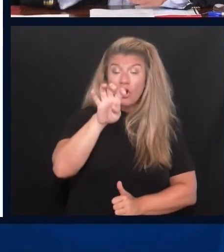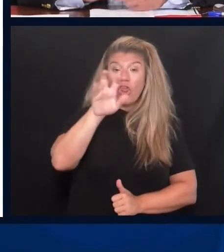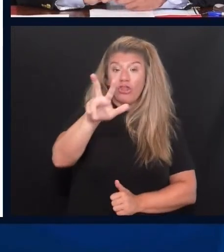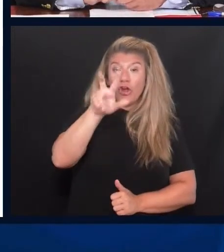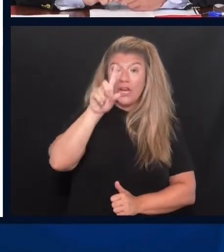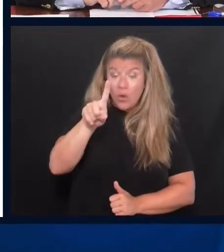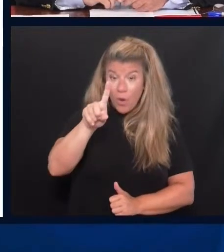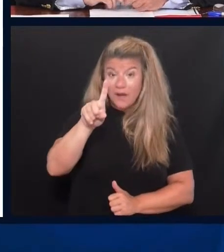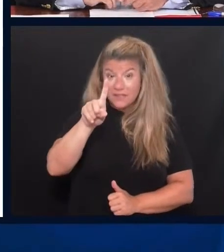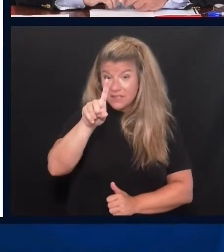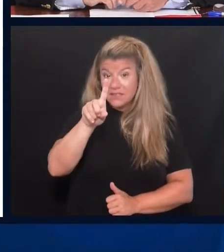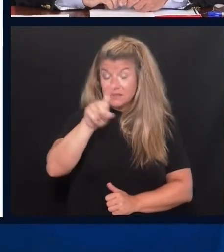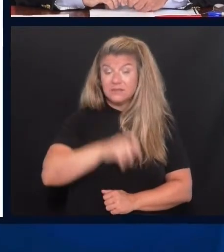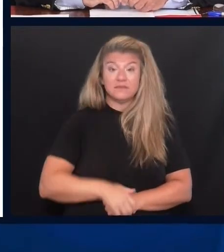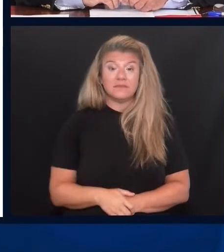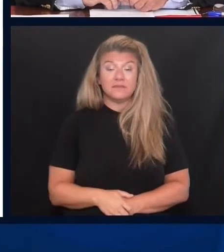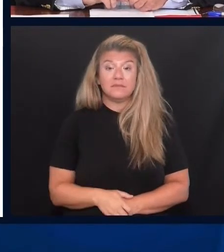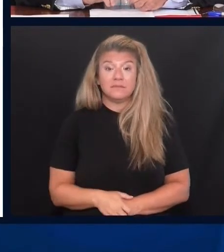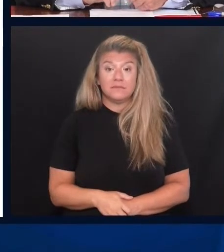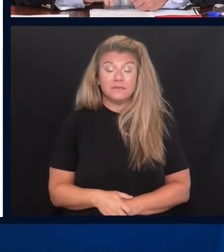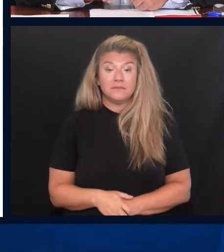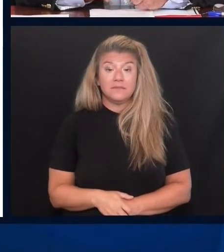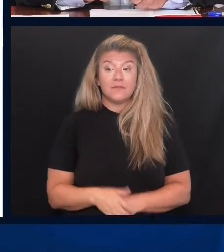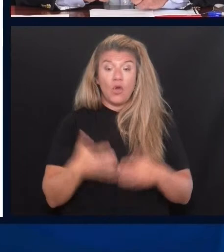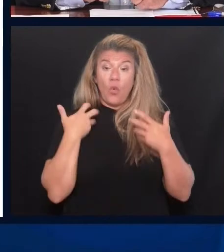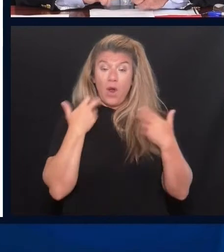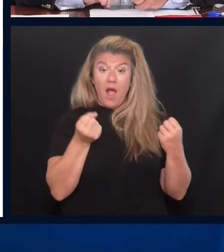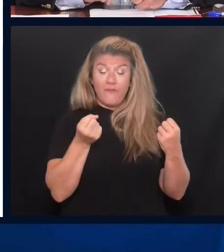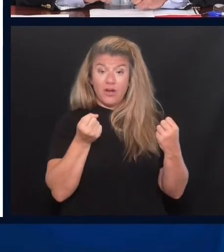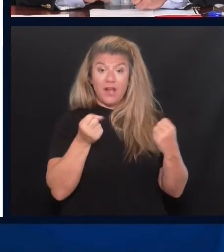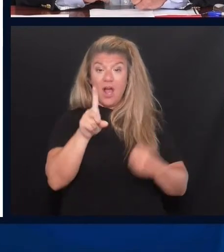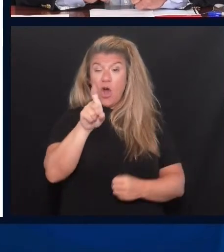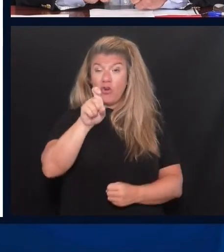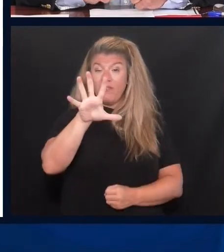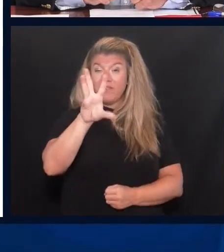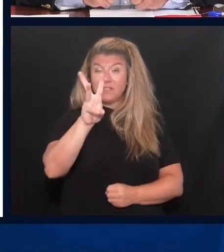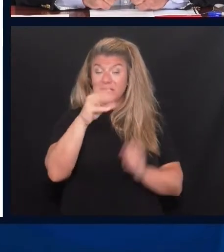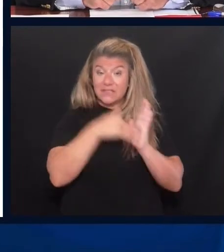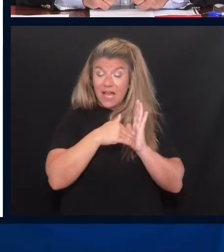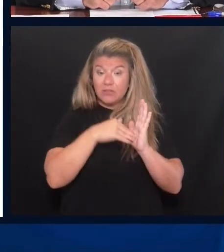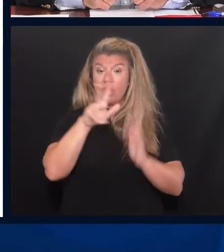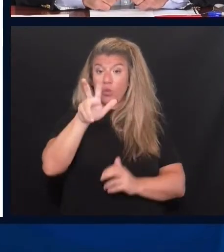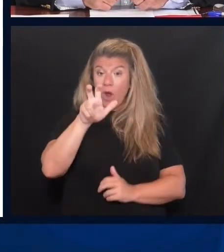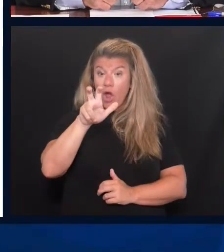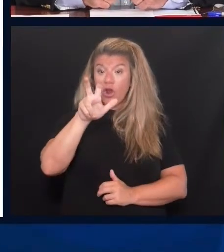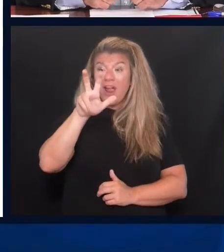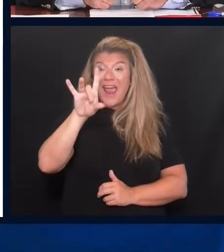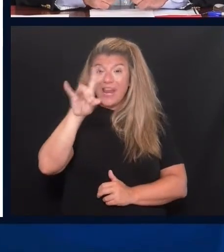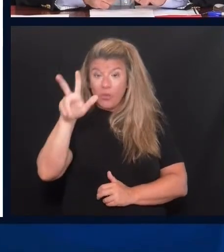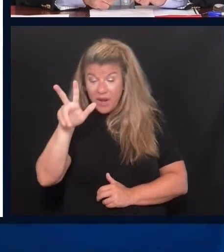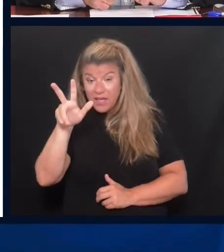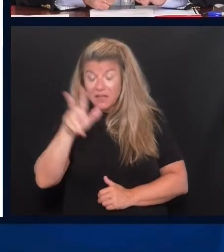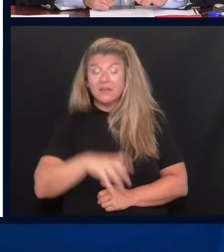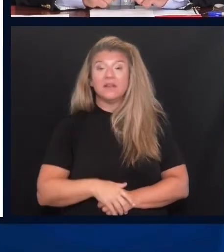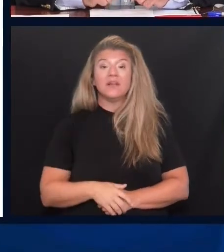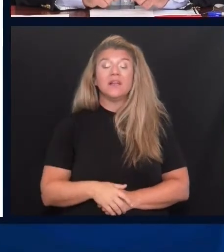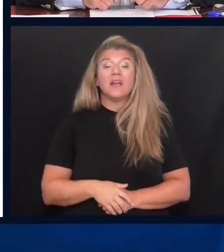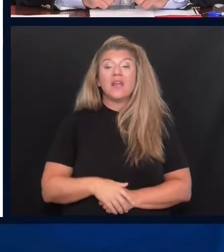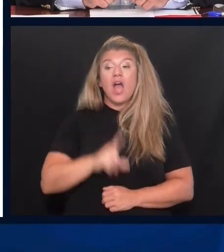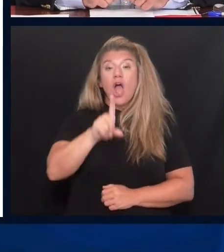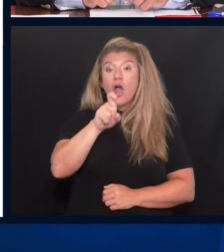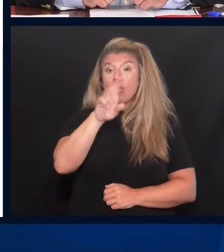3,431 cases. Recovered cases, 156,383.